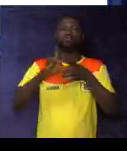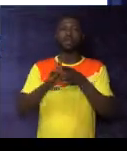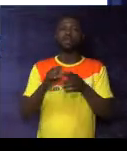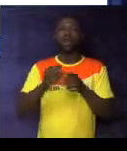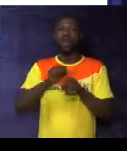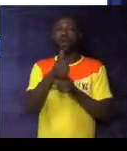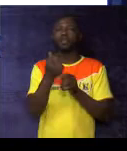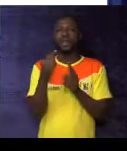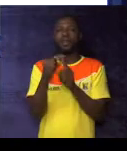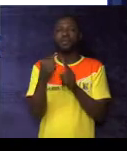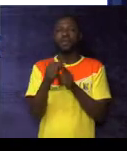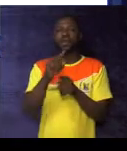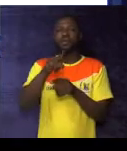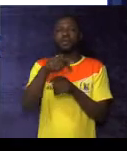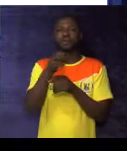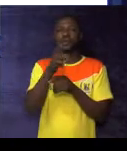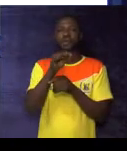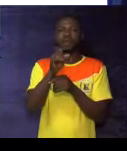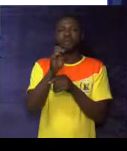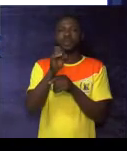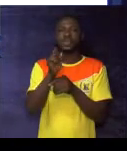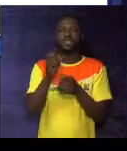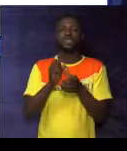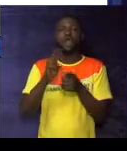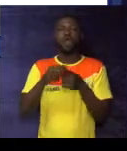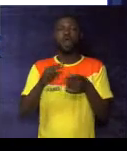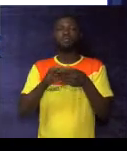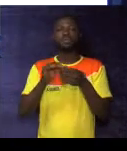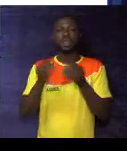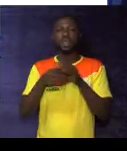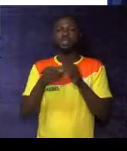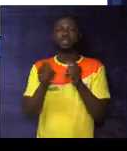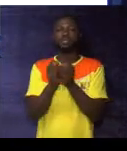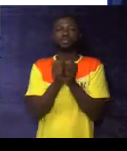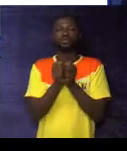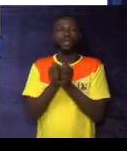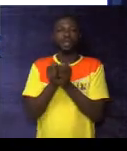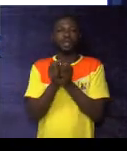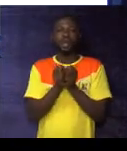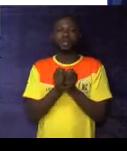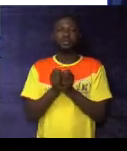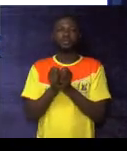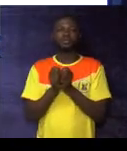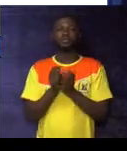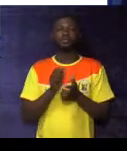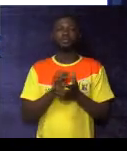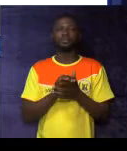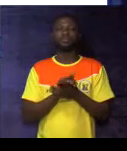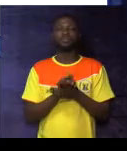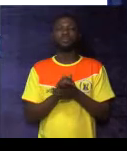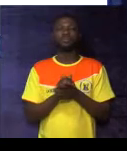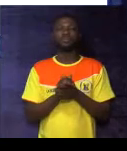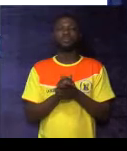or join other words, phrases, or sentences together.